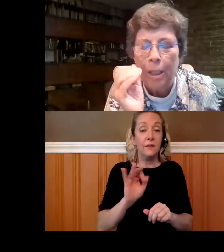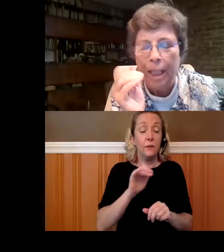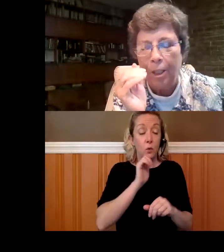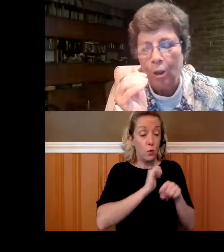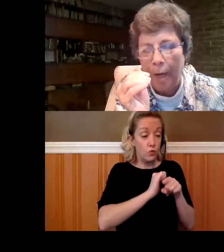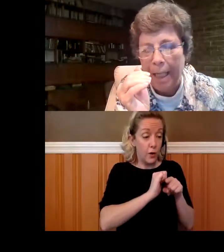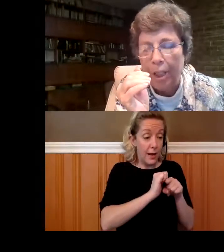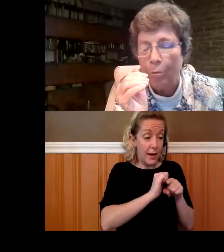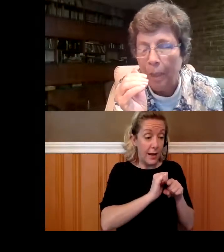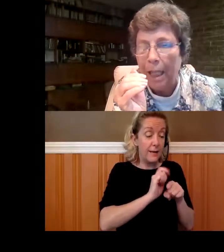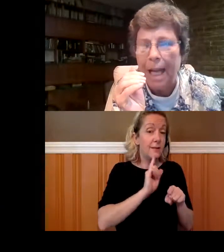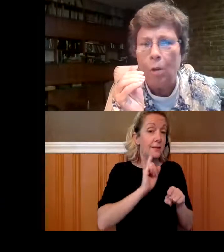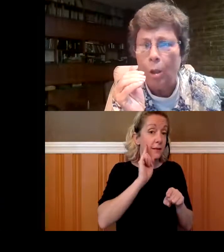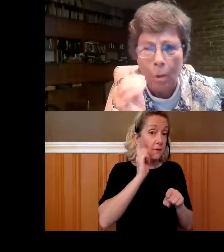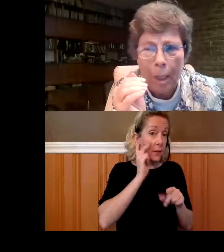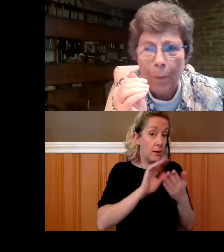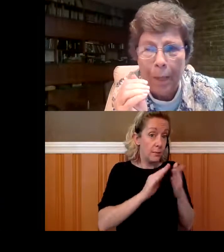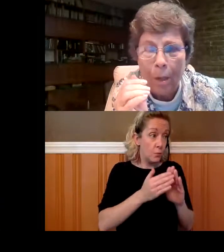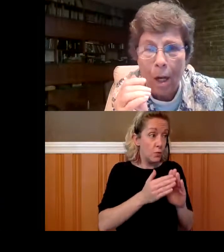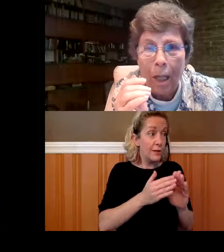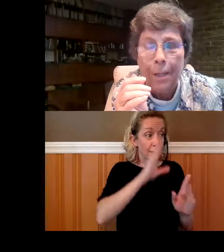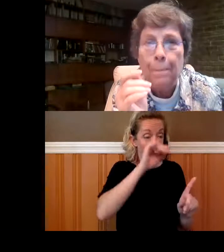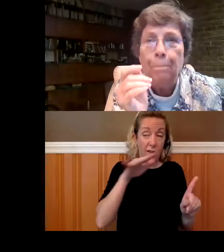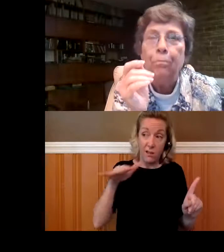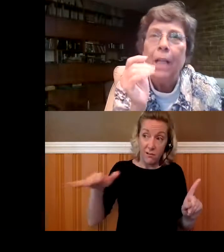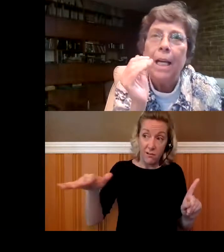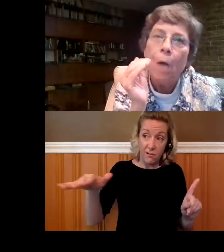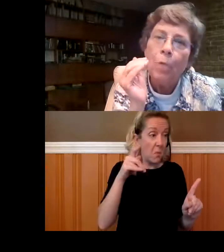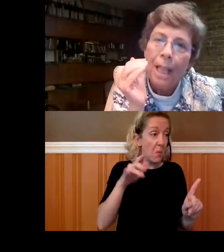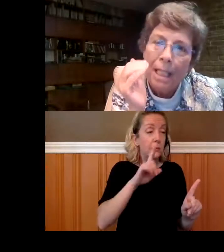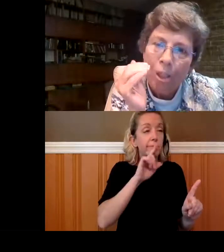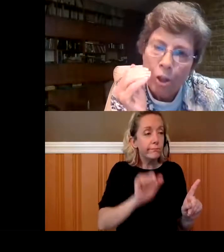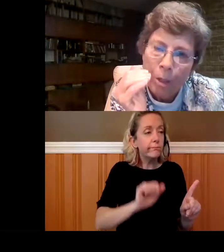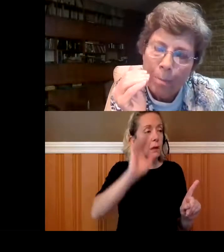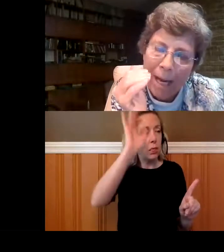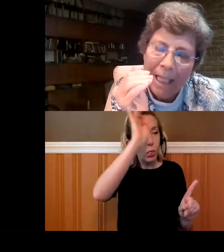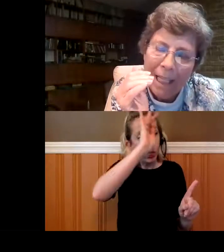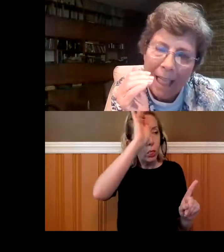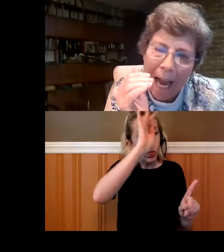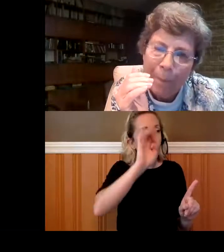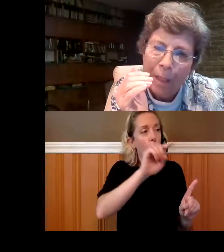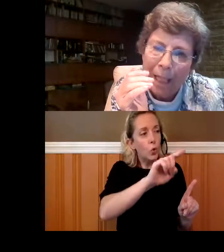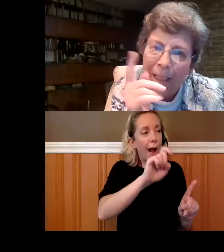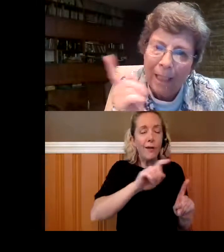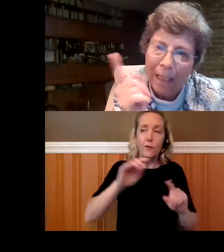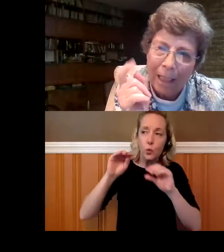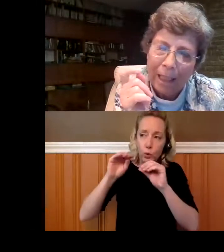clueless people are and what they need to do to make things happen, like it did at the Cleaners and the Radio Shack, they